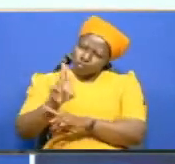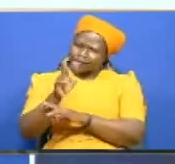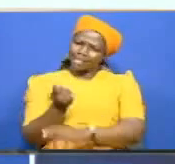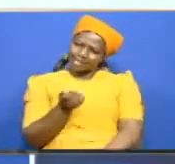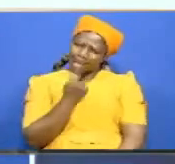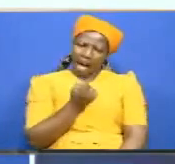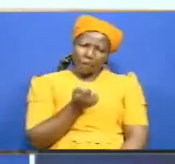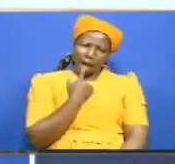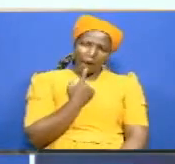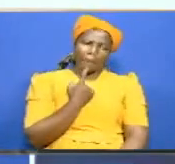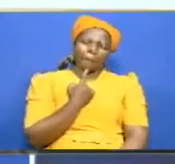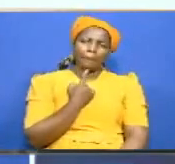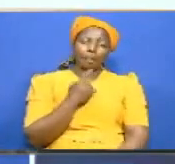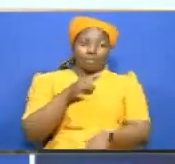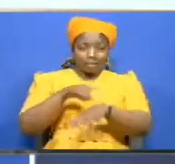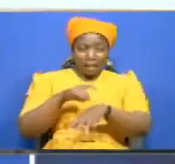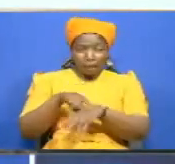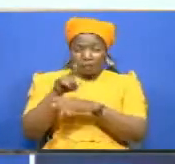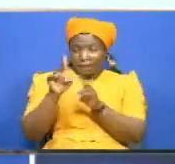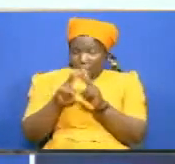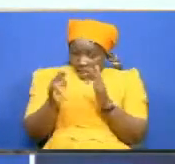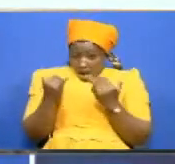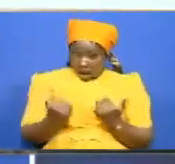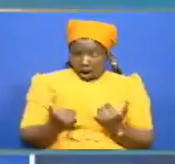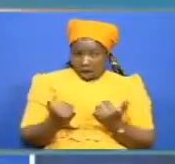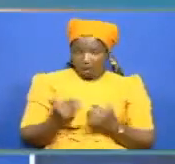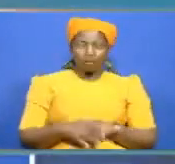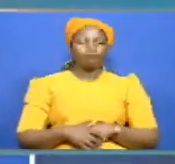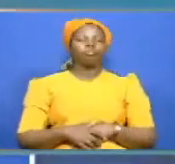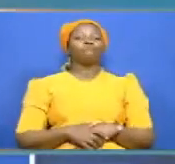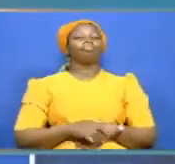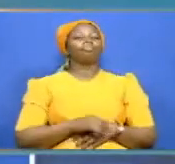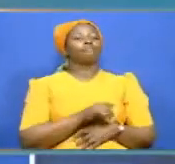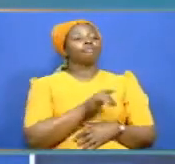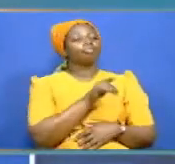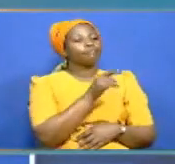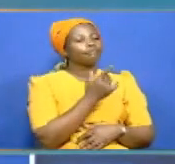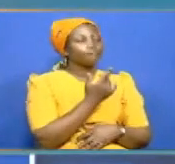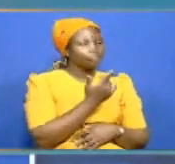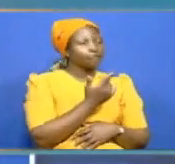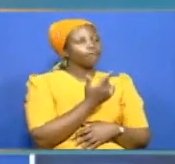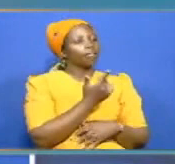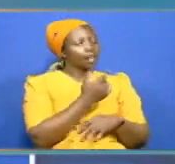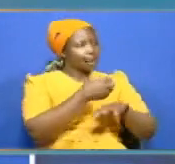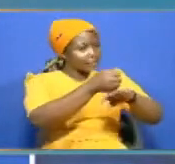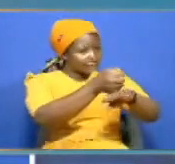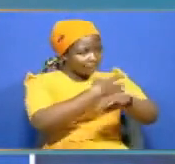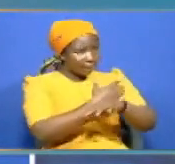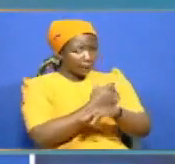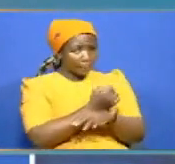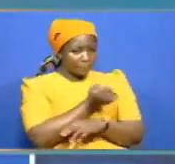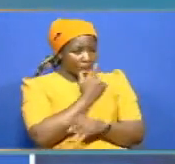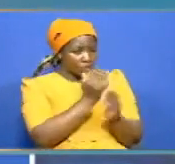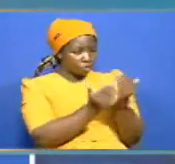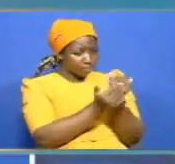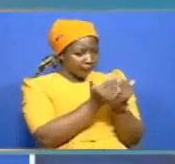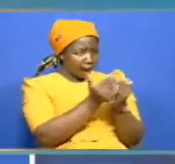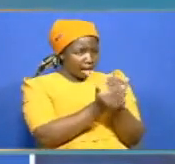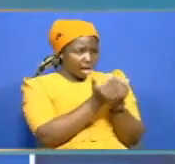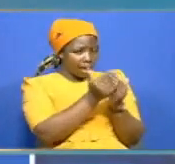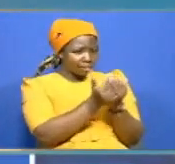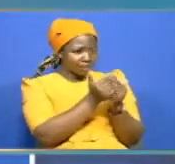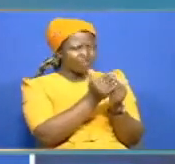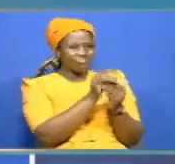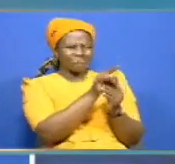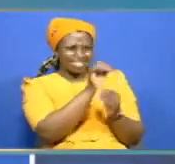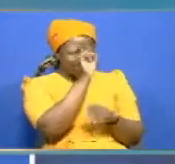oral contraceptives when you are very young. Why is cancer treatment and care